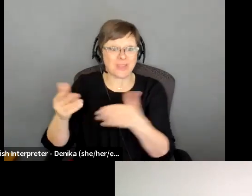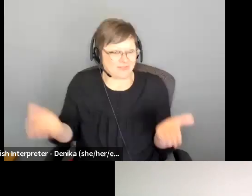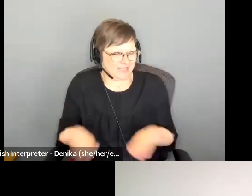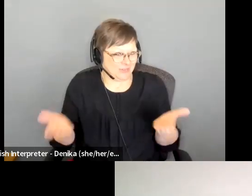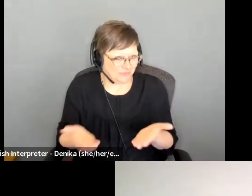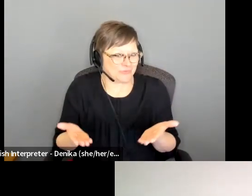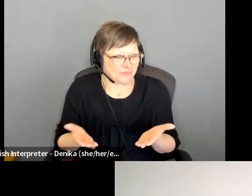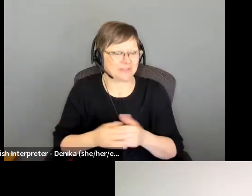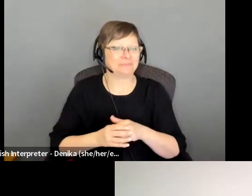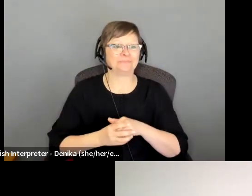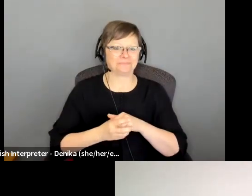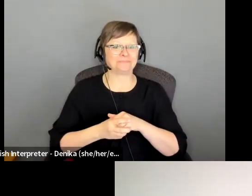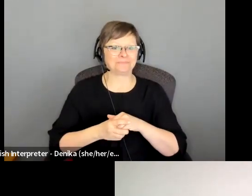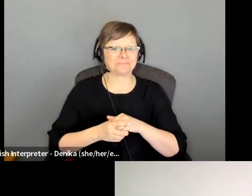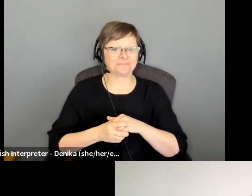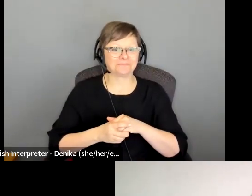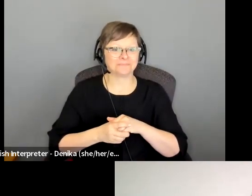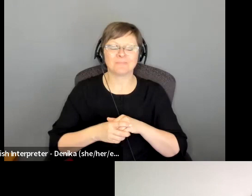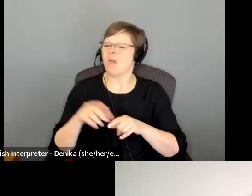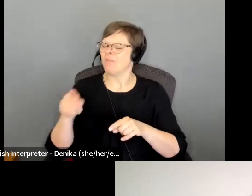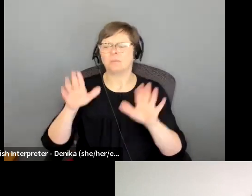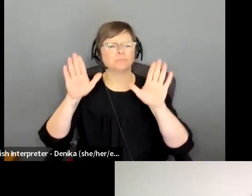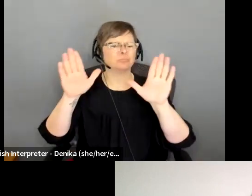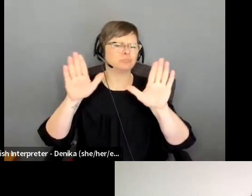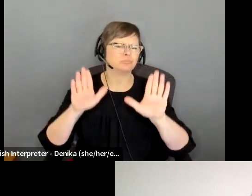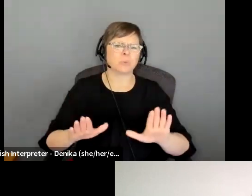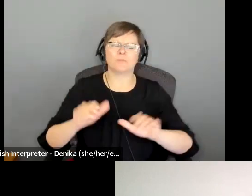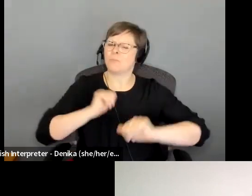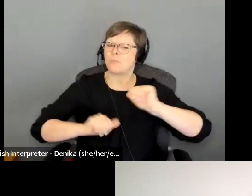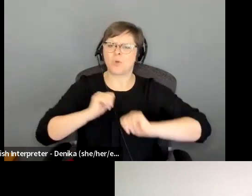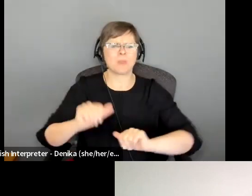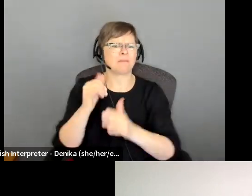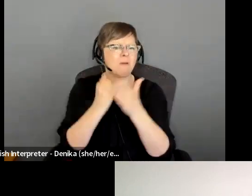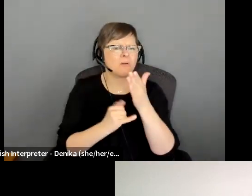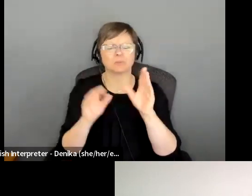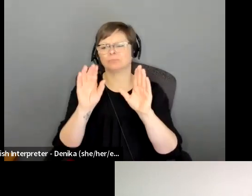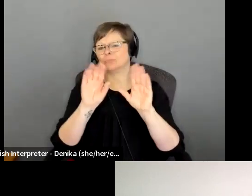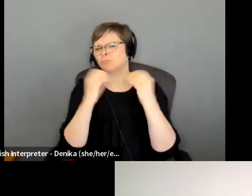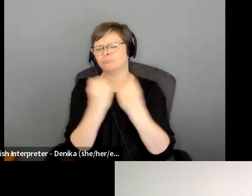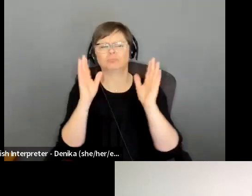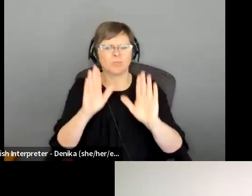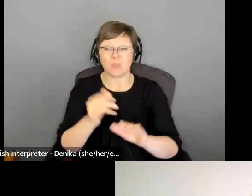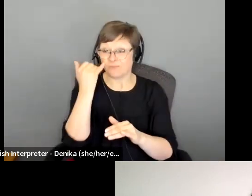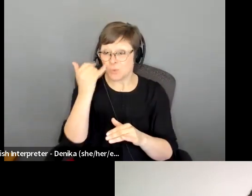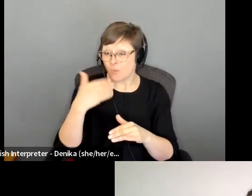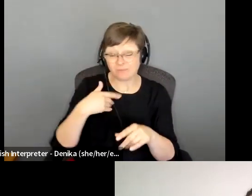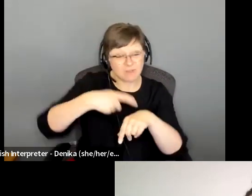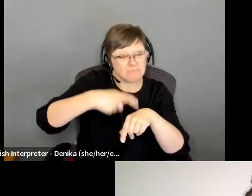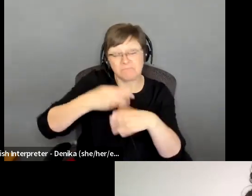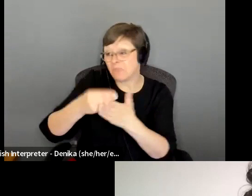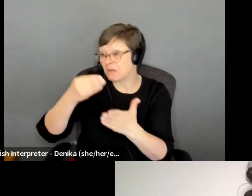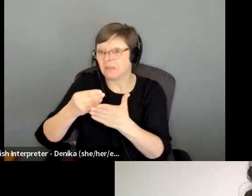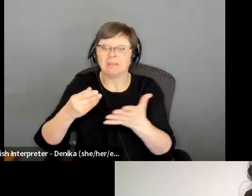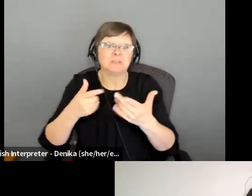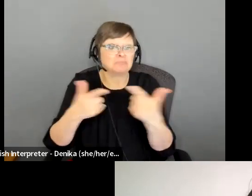Mulkinston. And they're just a great performing arts organization. So if you have time, money, inclination, and you want to check them out,